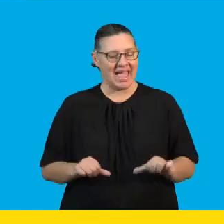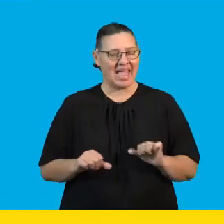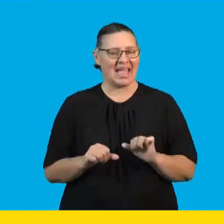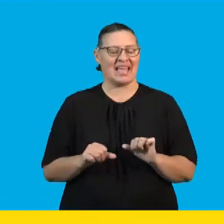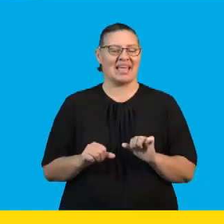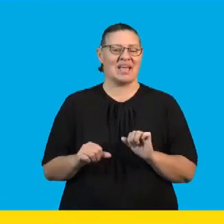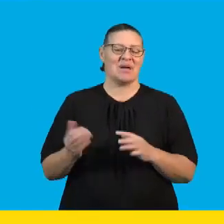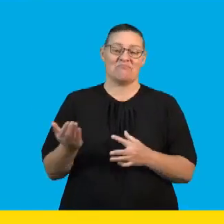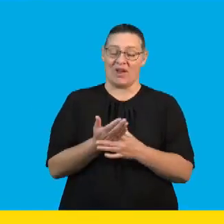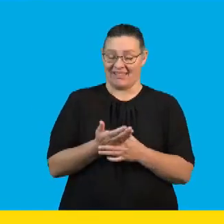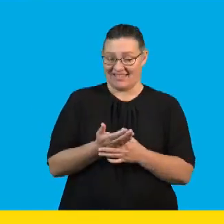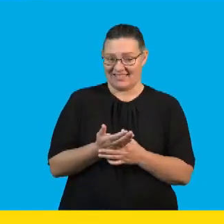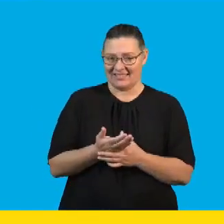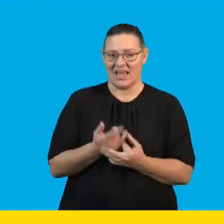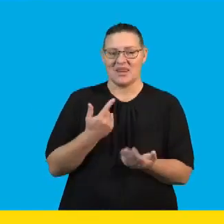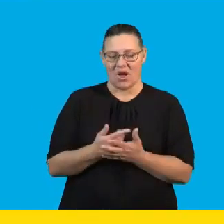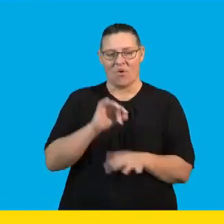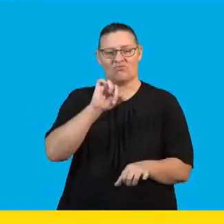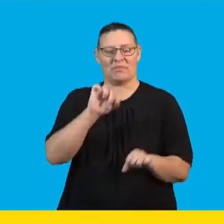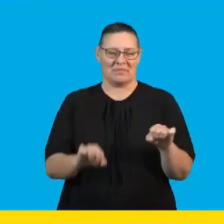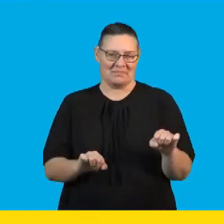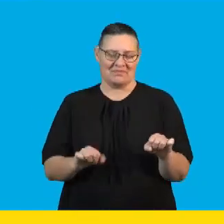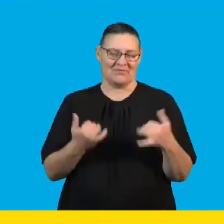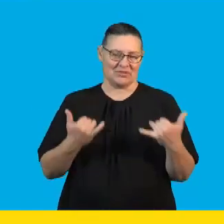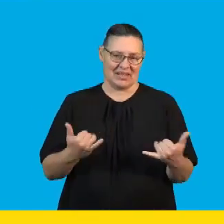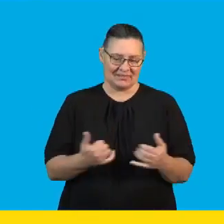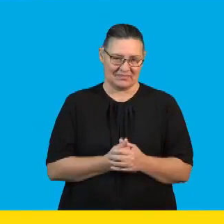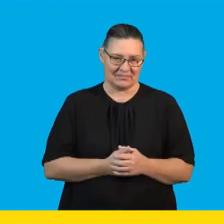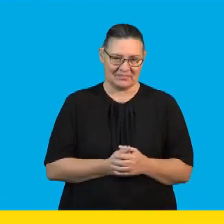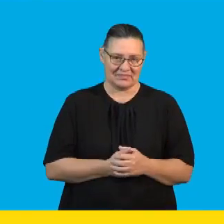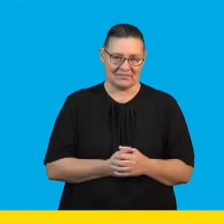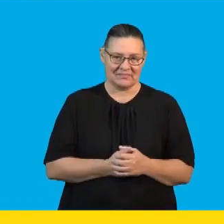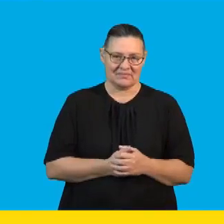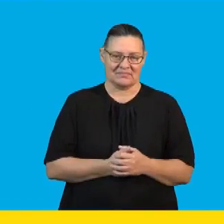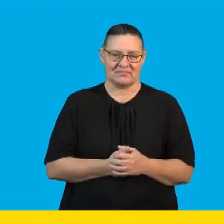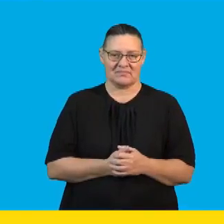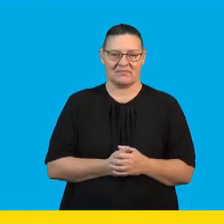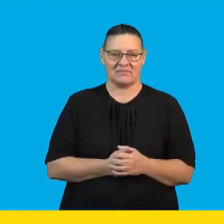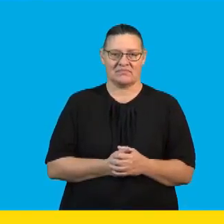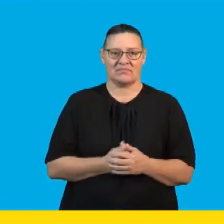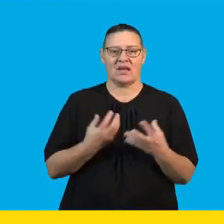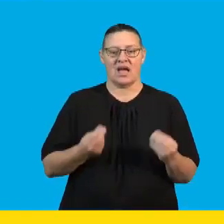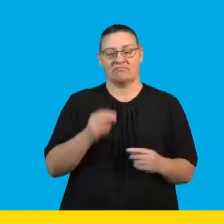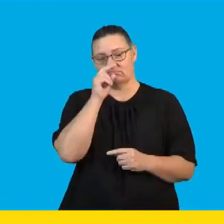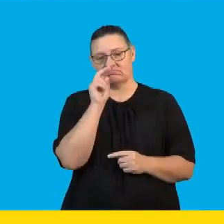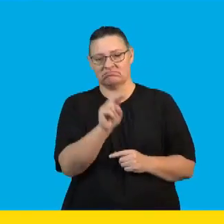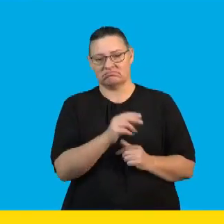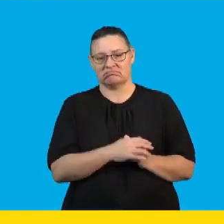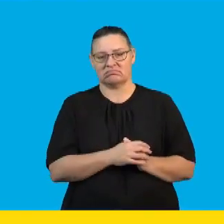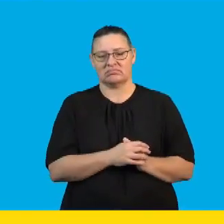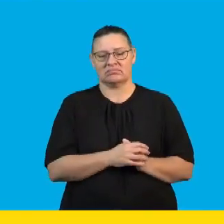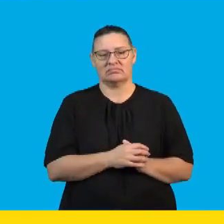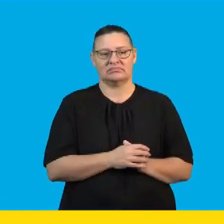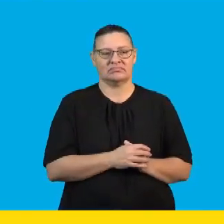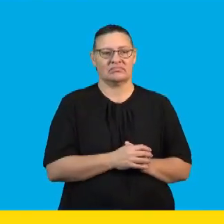Coming back from our ad break, we are going to wrap up for today. So we have looked